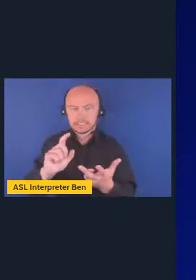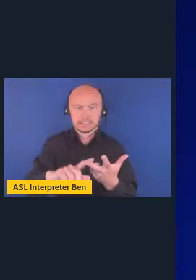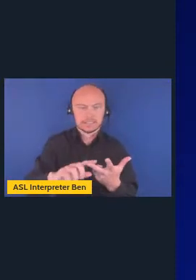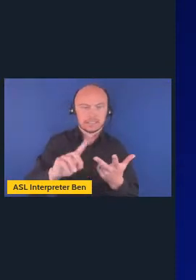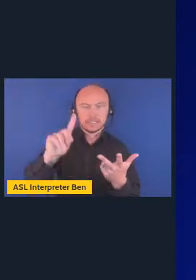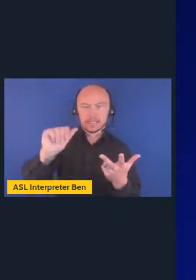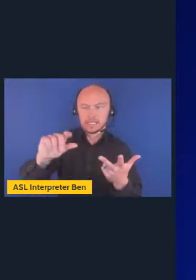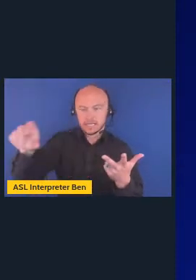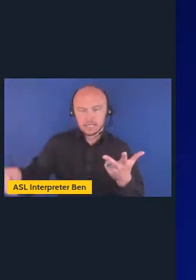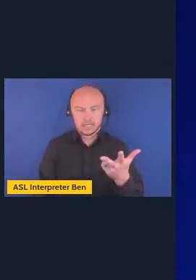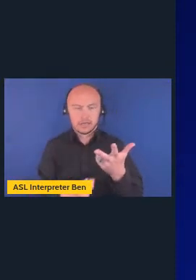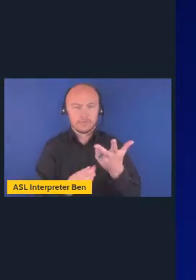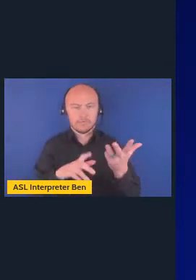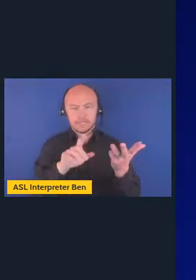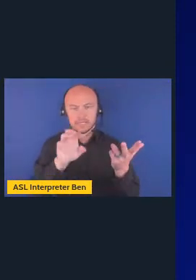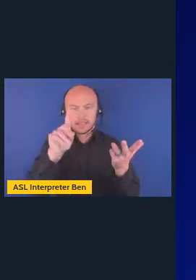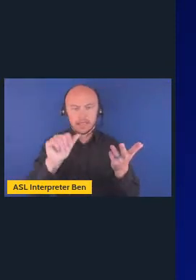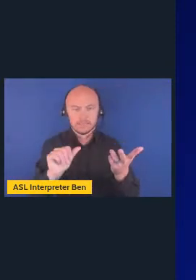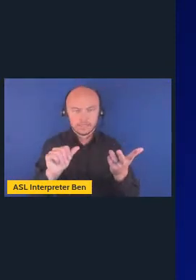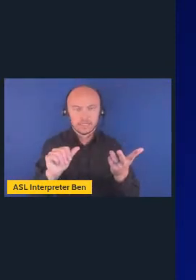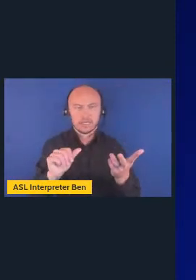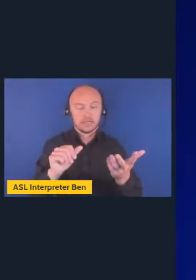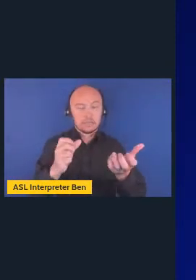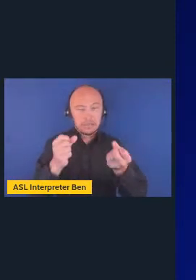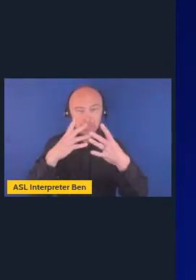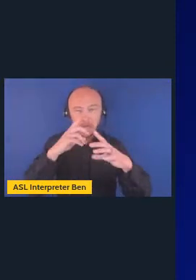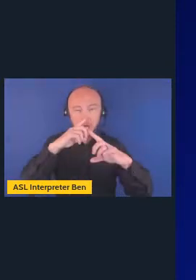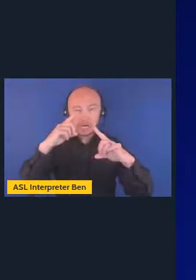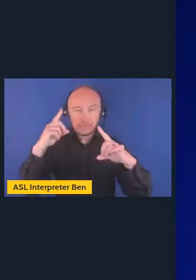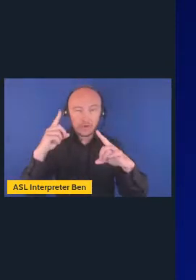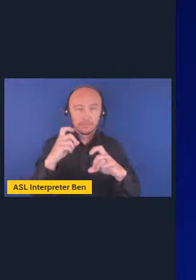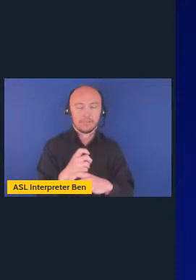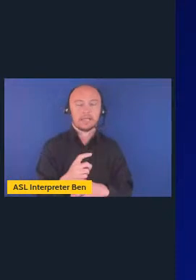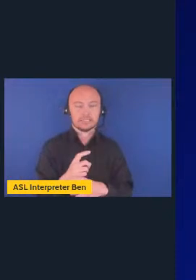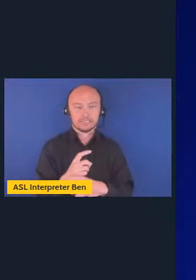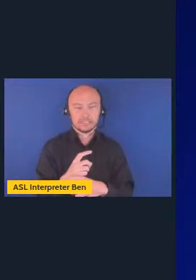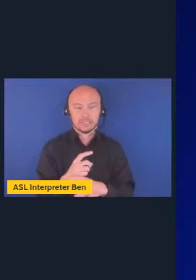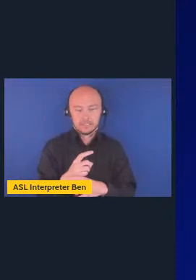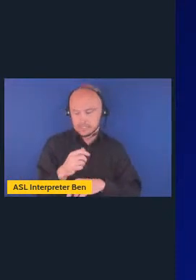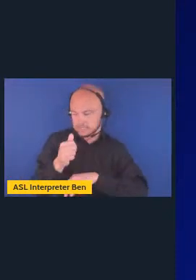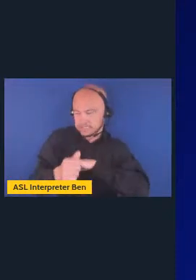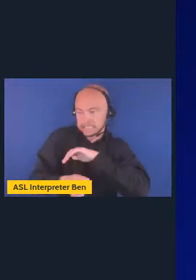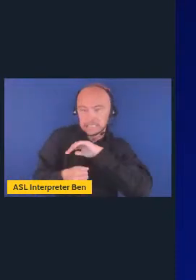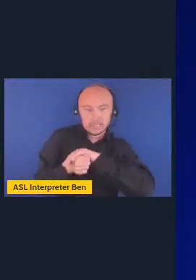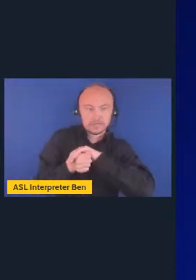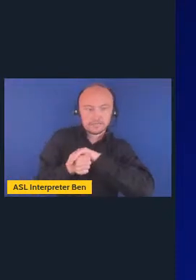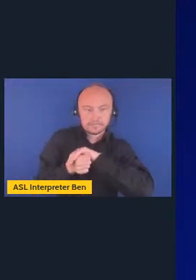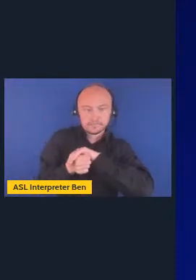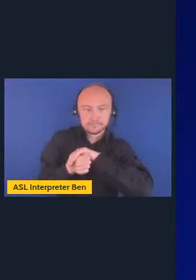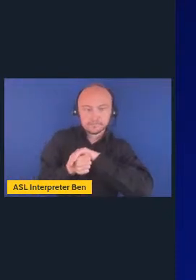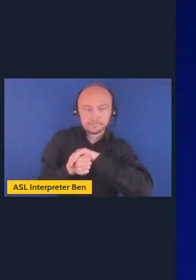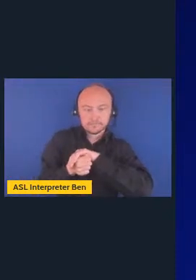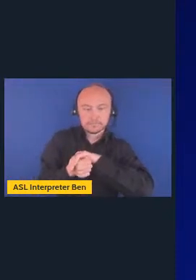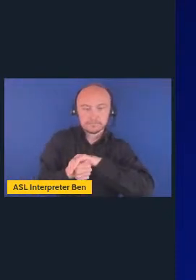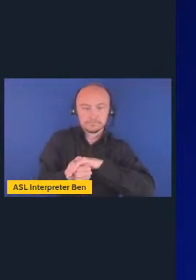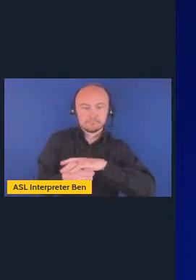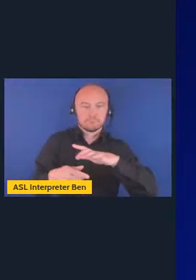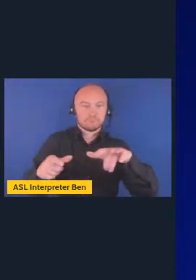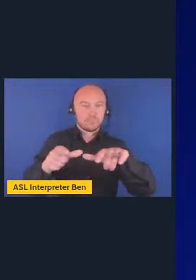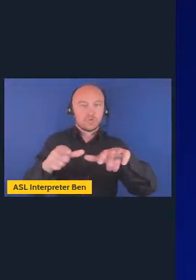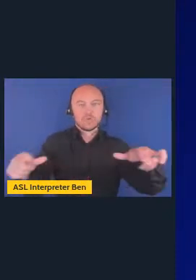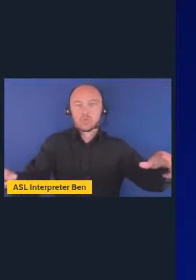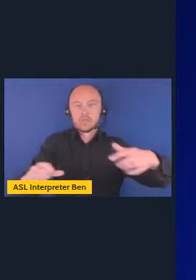coming back to Lambda? There's an awful lot of complexity here, and that's potentially just hidden away. And then your language is grounded